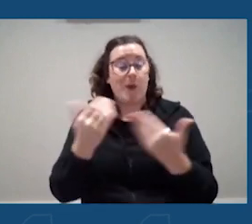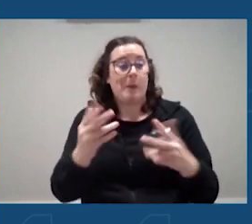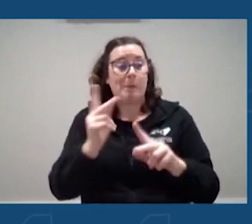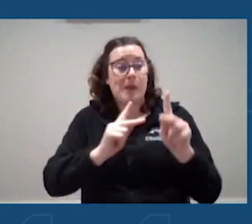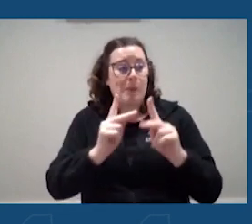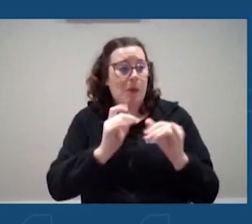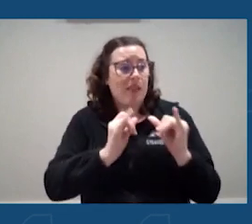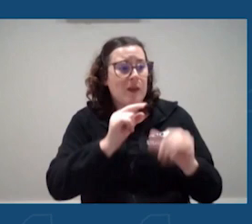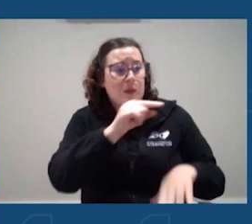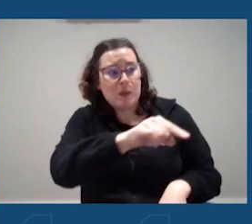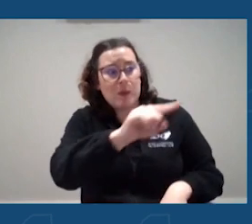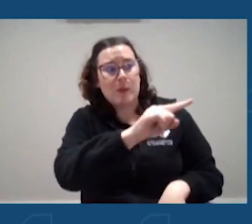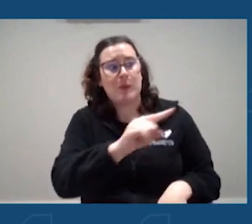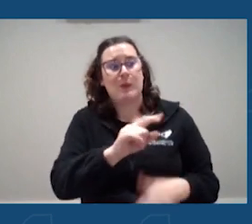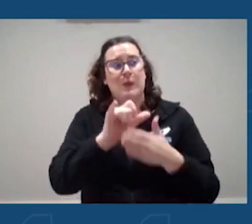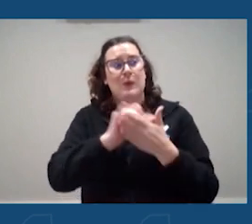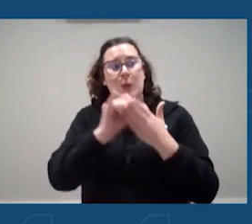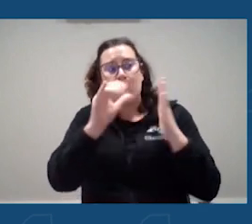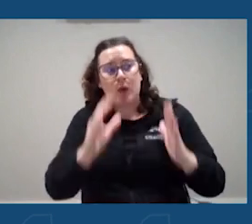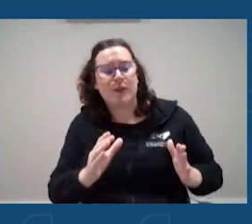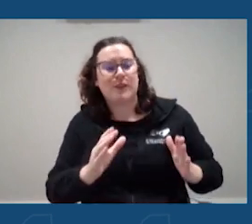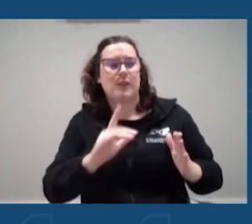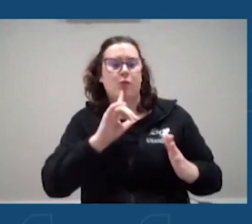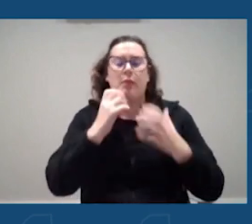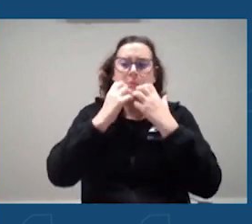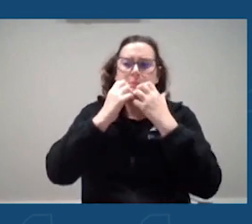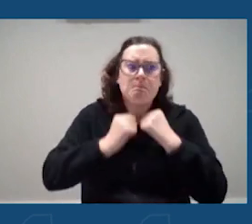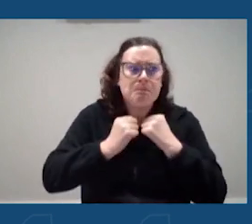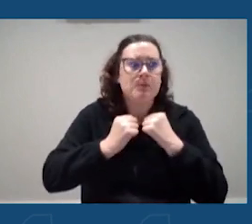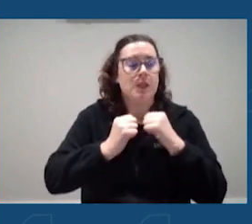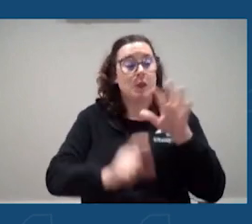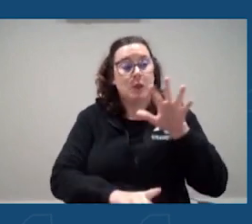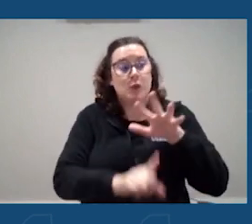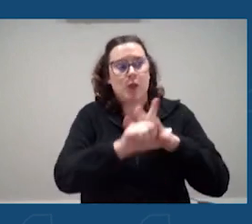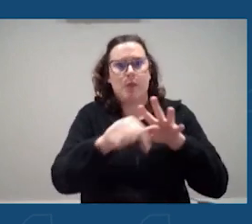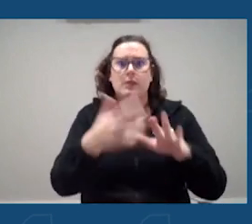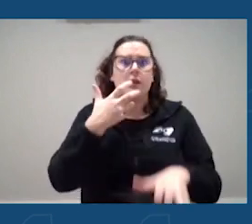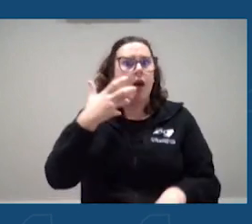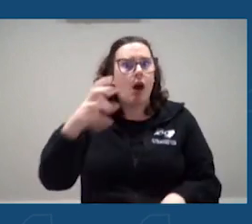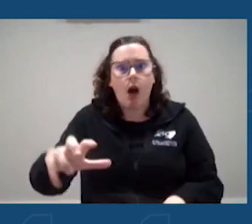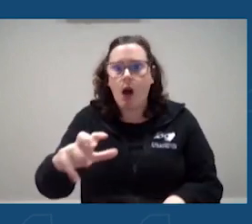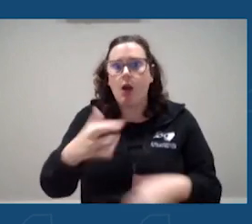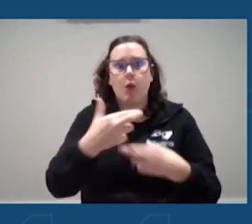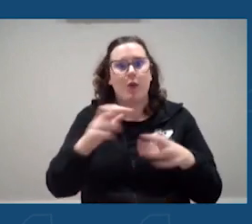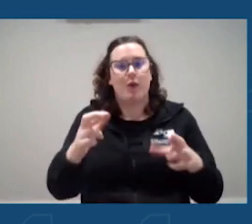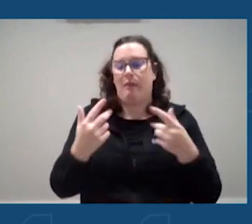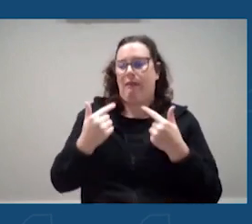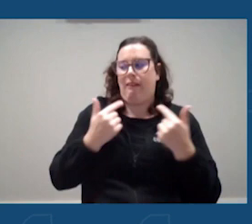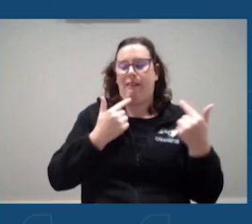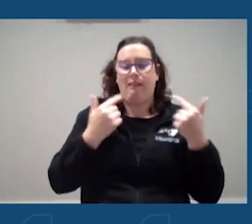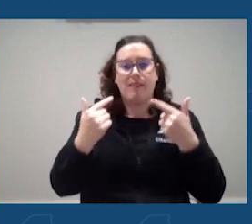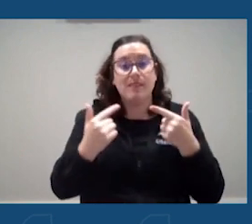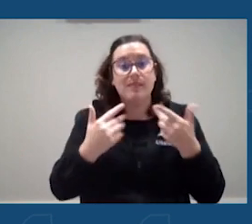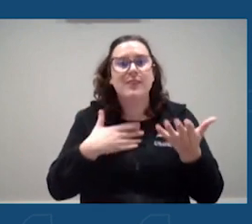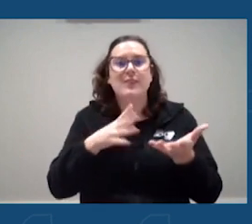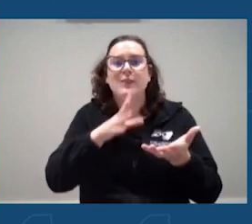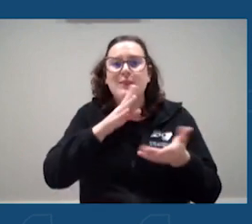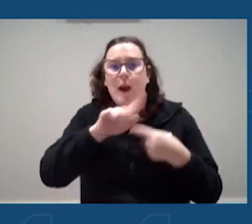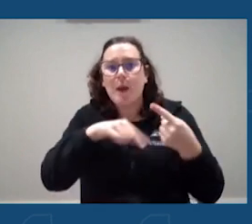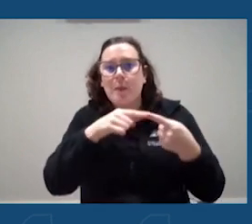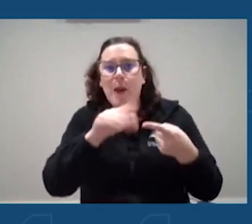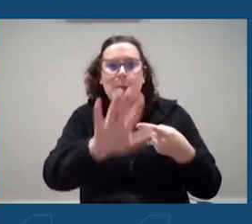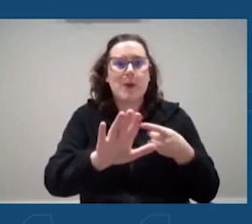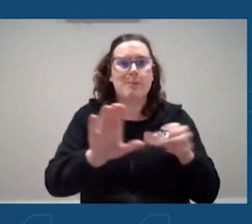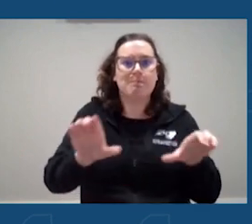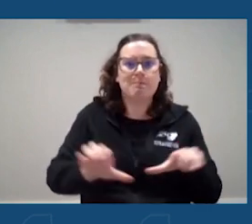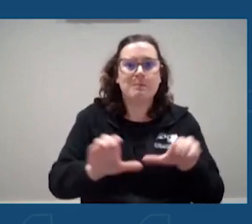who care so much about other people, that just show up here in this very hot room to talk about what you're doing. But I know you're gonna go out there to the even